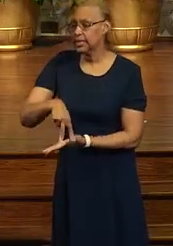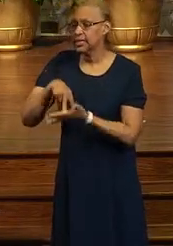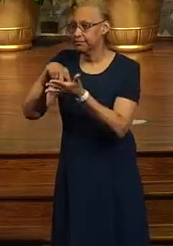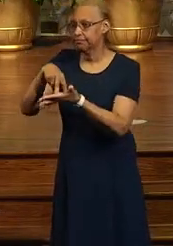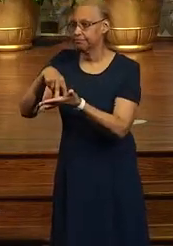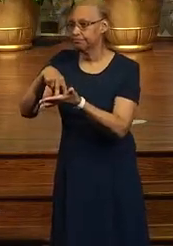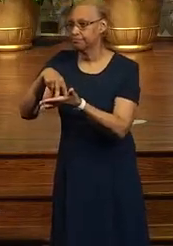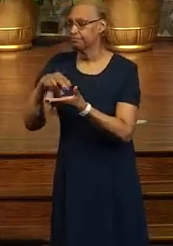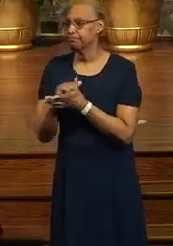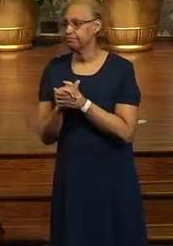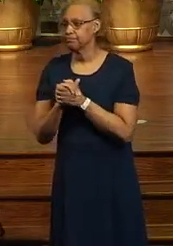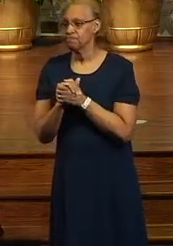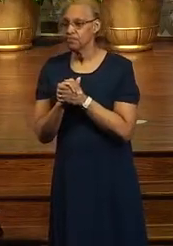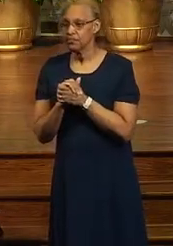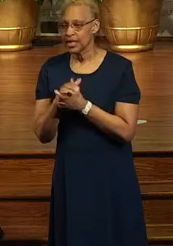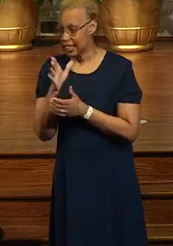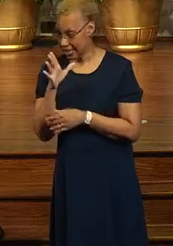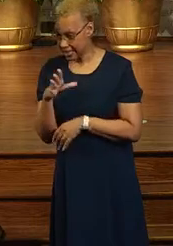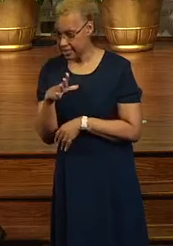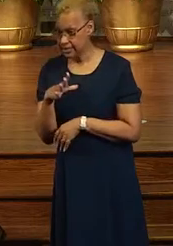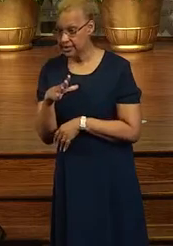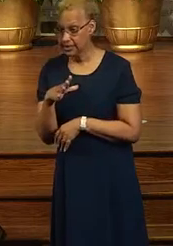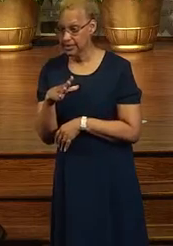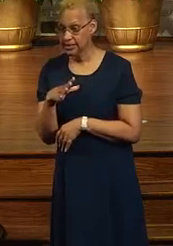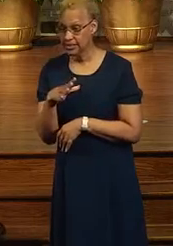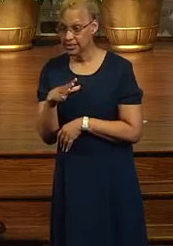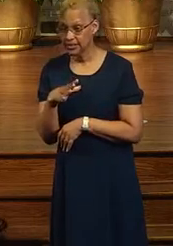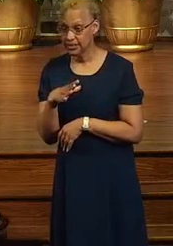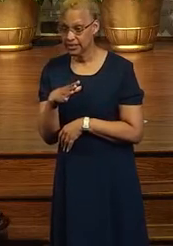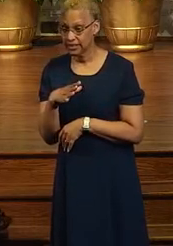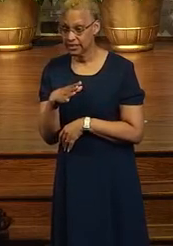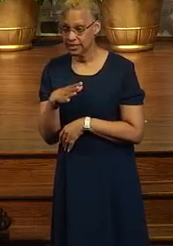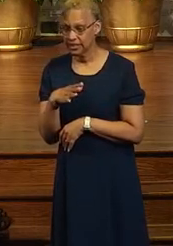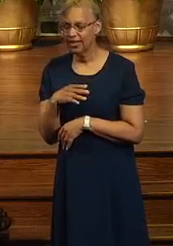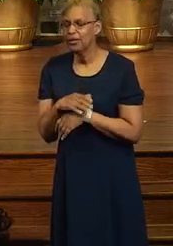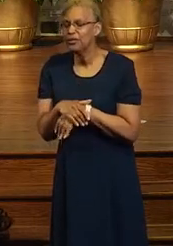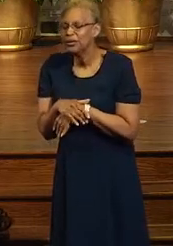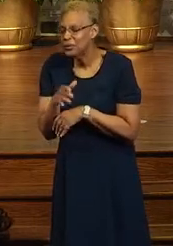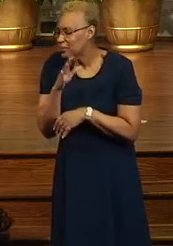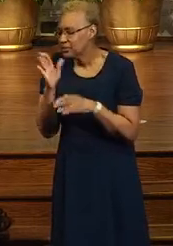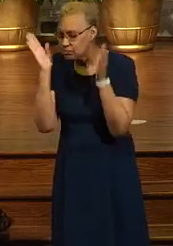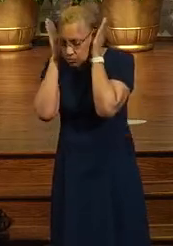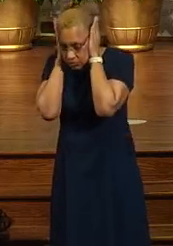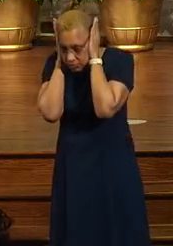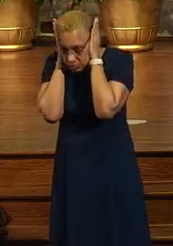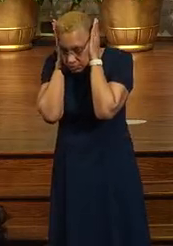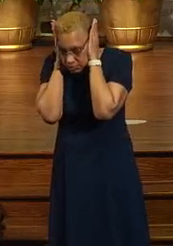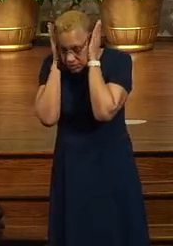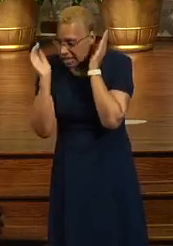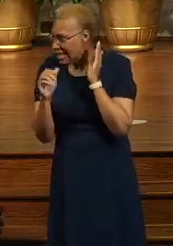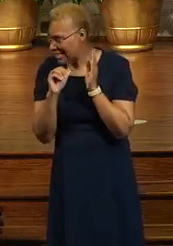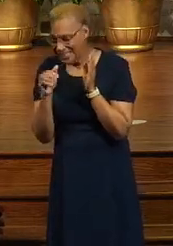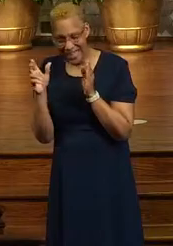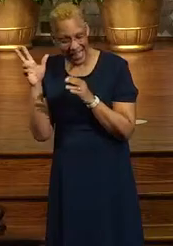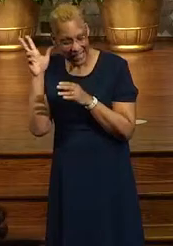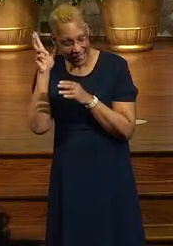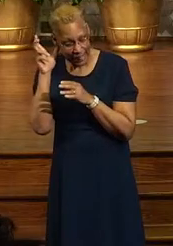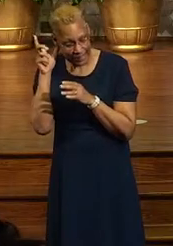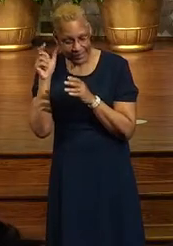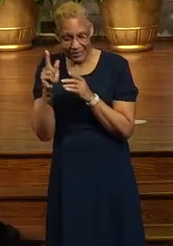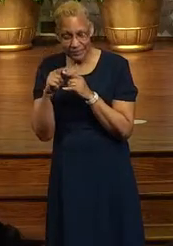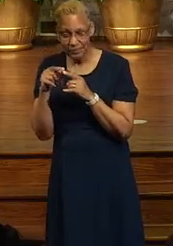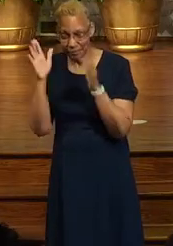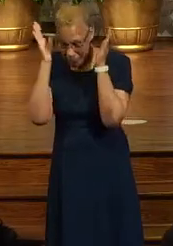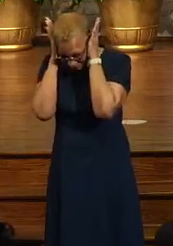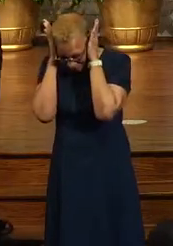Amen. Now, ladies, I want you to put your hands over your ears because you're not supposed to hear what I'm getting ready to tell the men. All right?